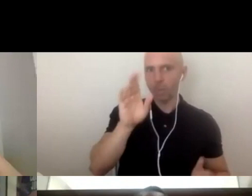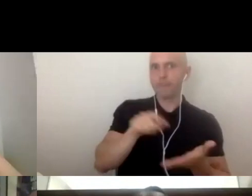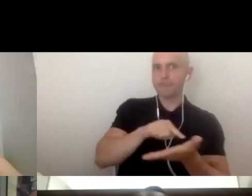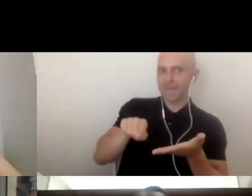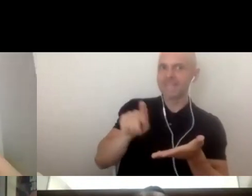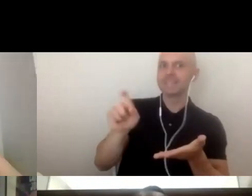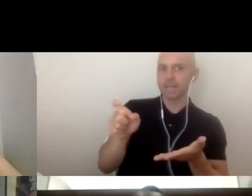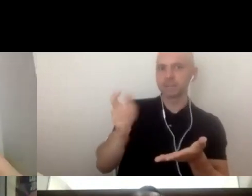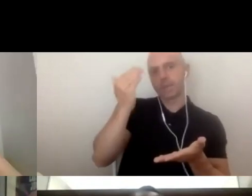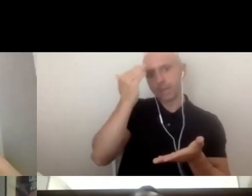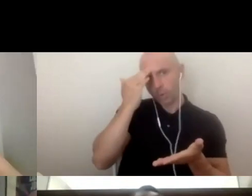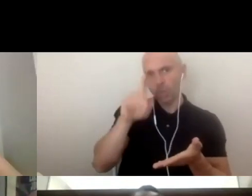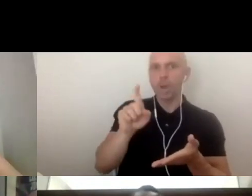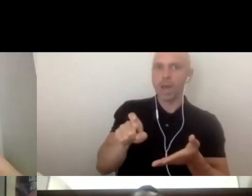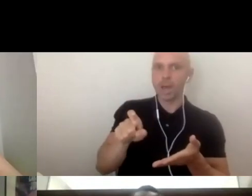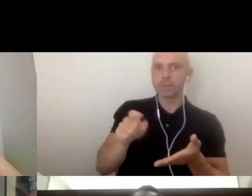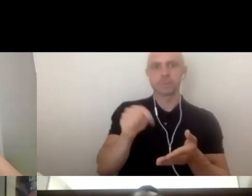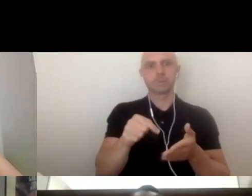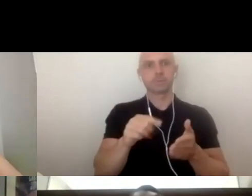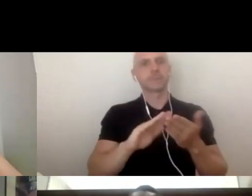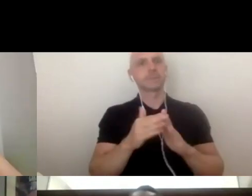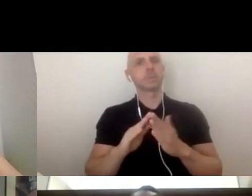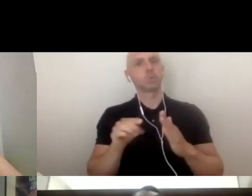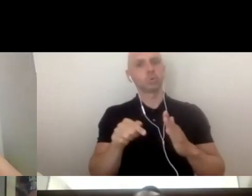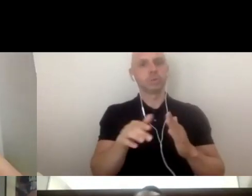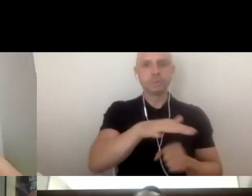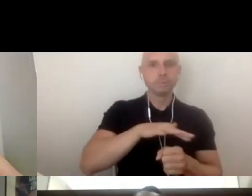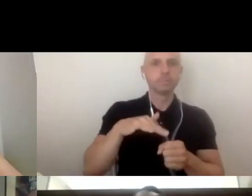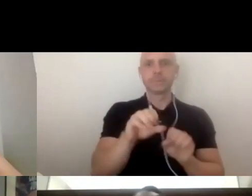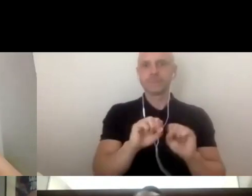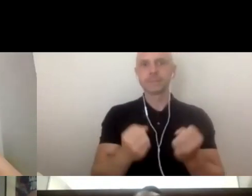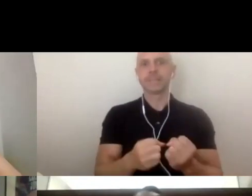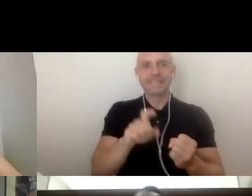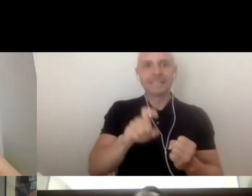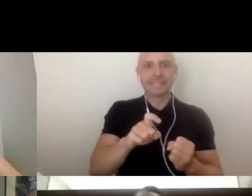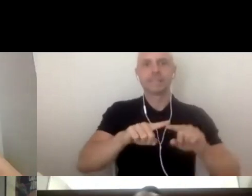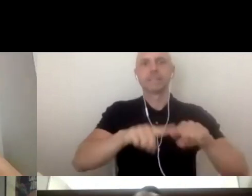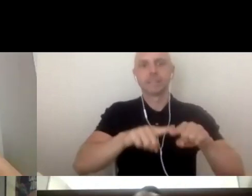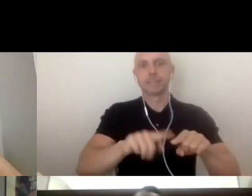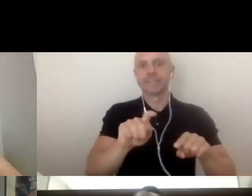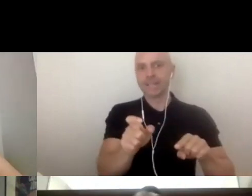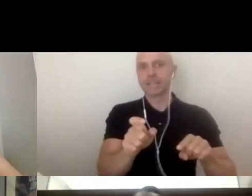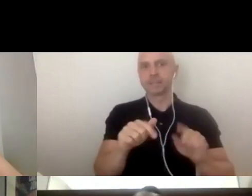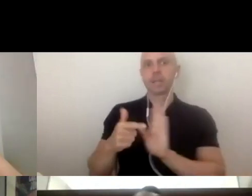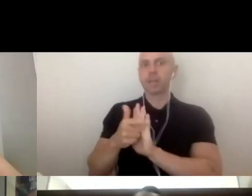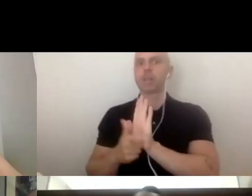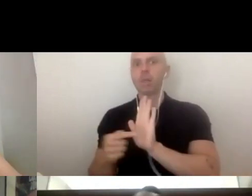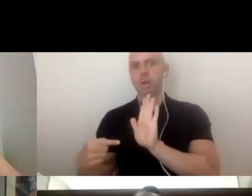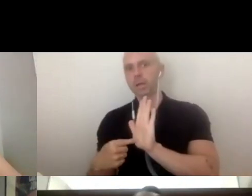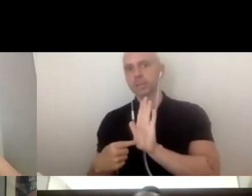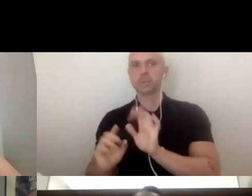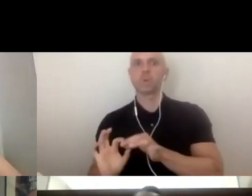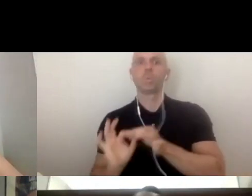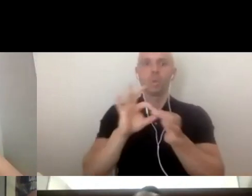absolutely necessary to functioning civilizations. And the laws governing taxes are really, really complicated. There's